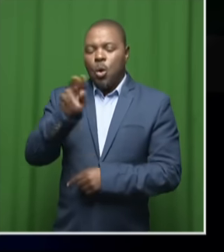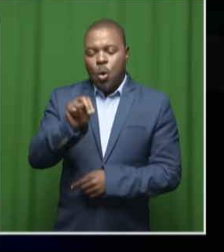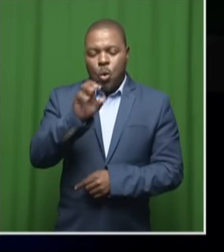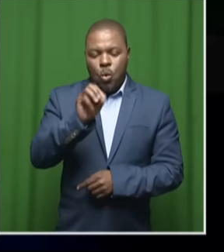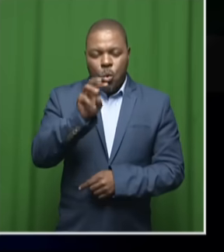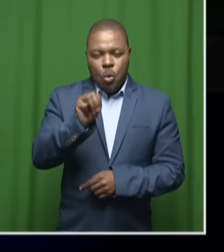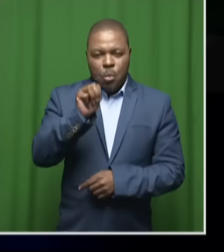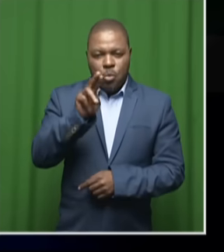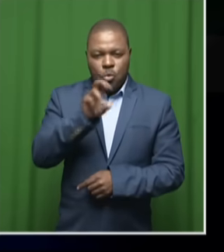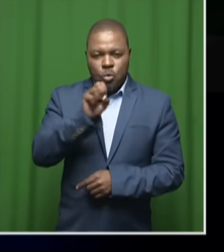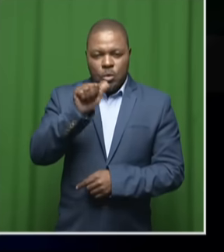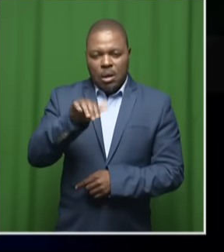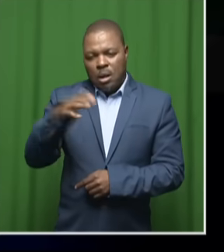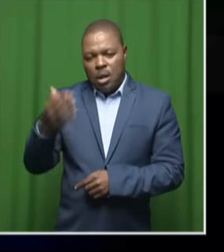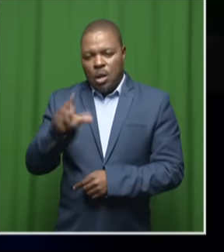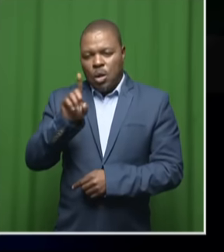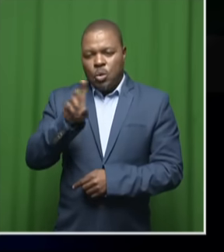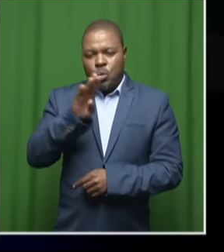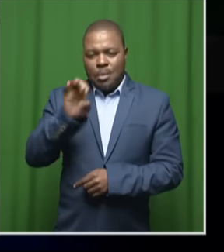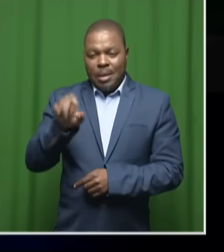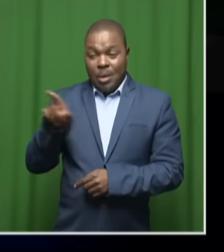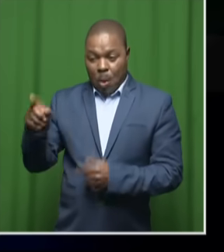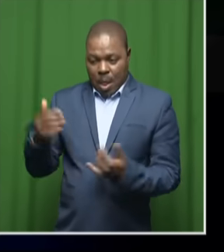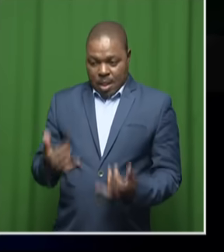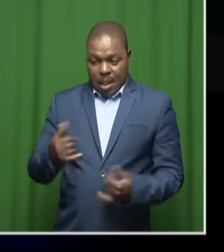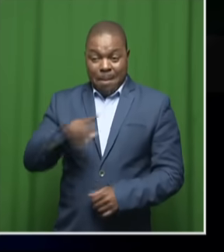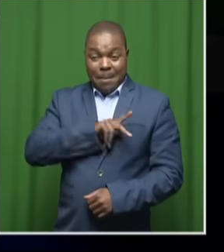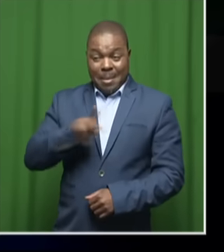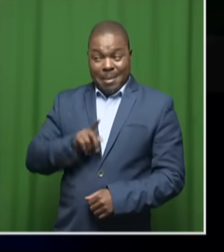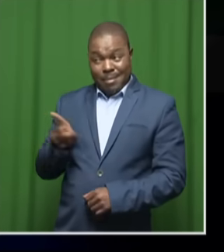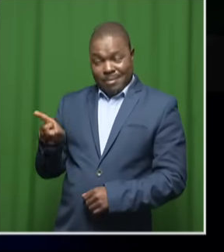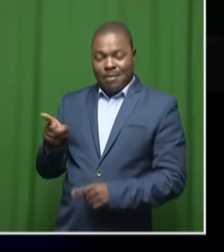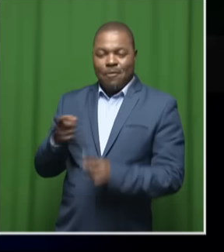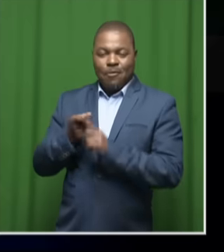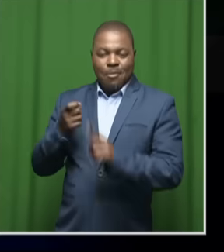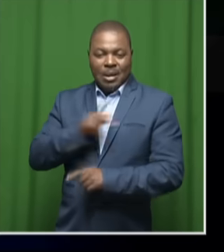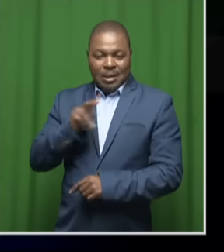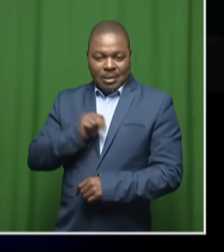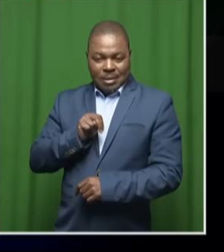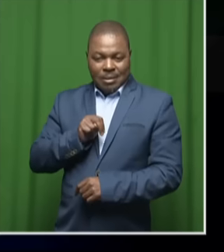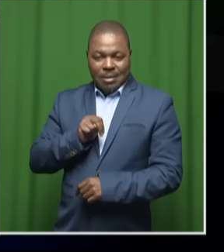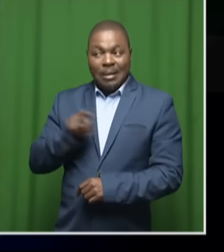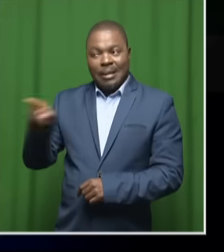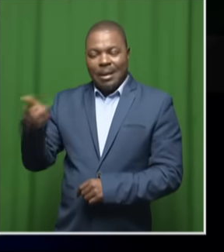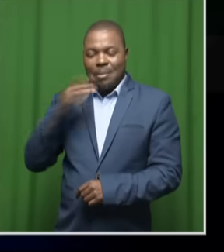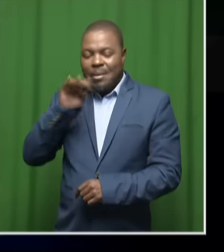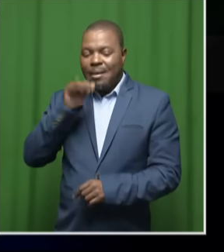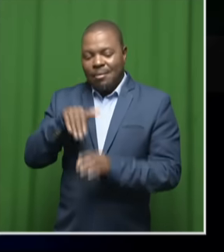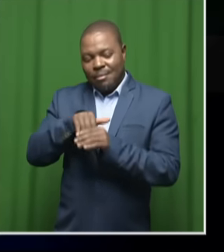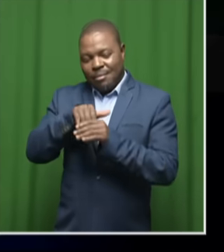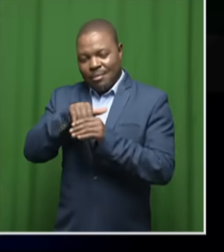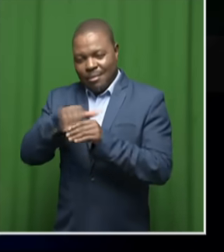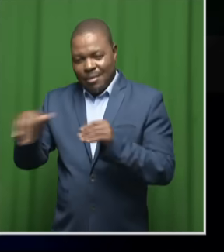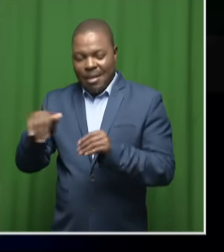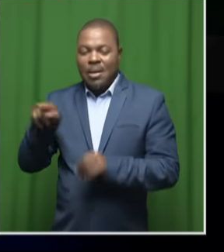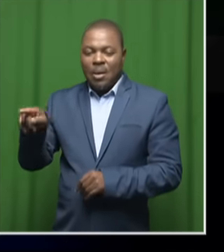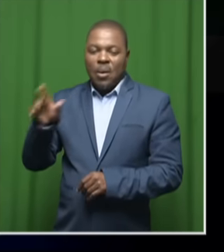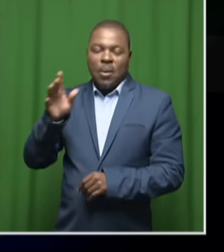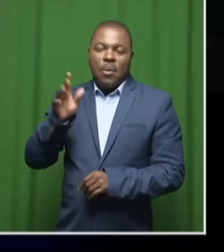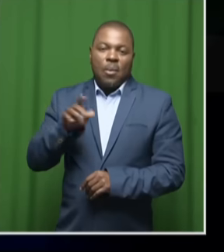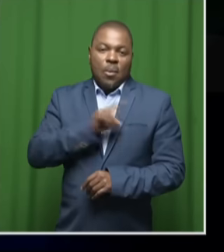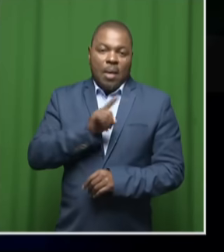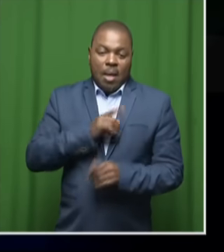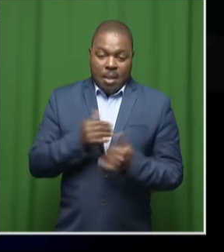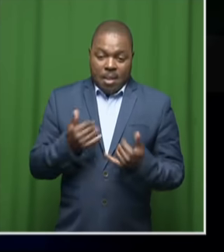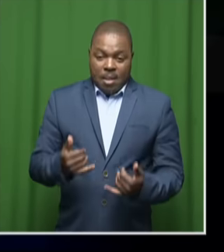Nomusa Dube, the current premier of KwaZulu-Natal, or the outgoing premier of KwaZulu-Natal, because from